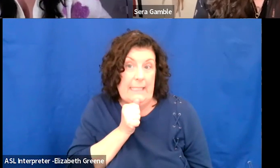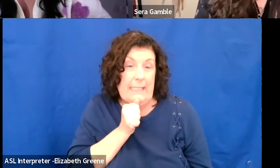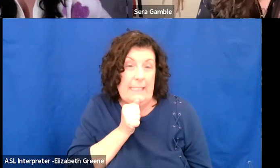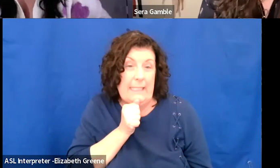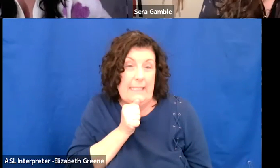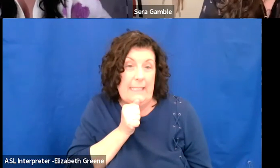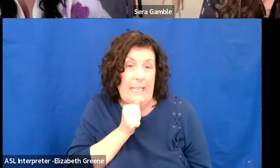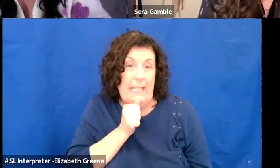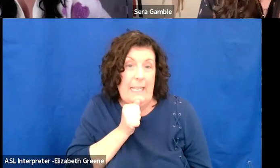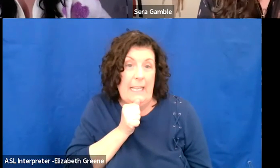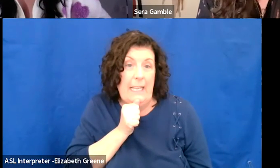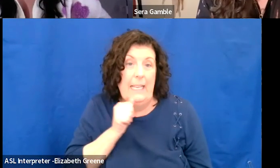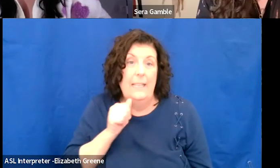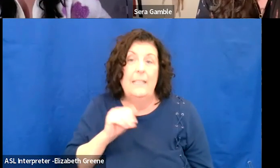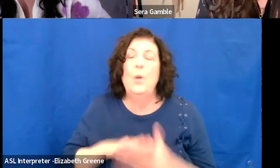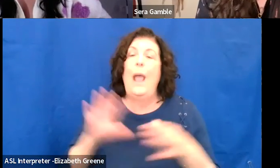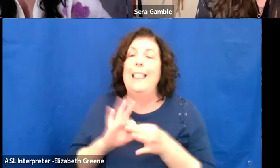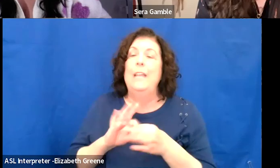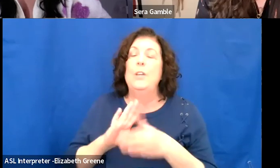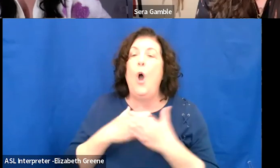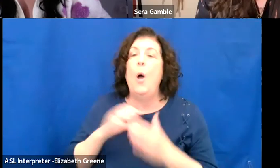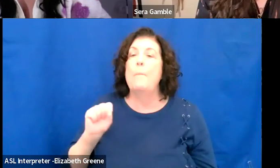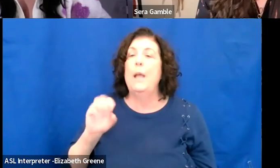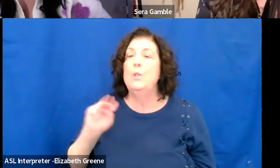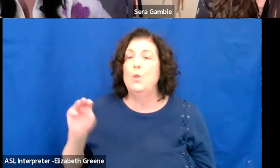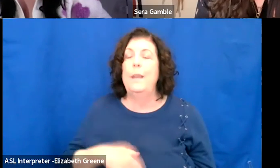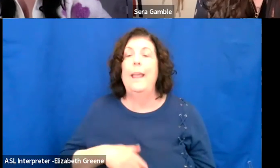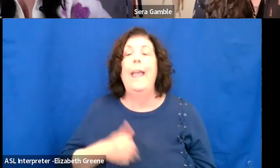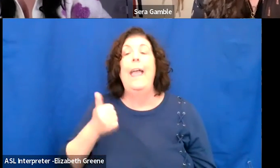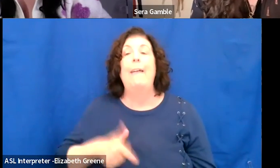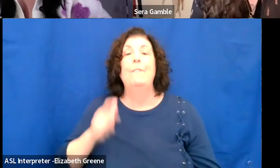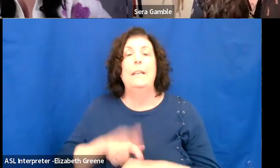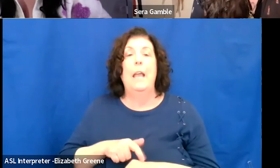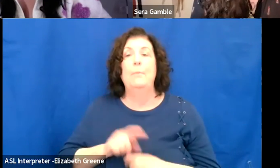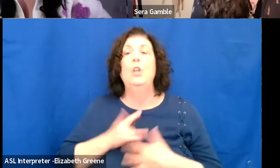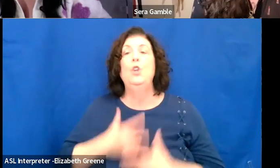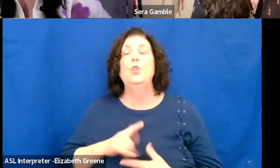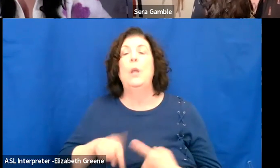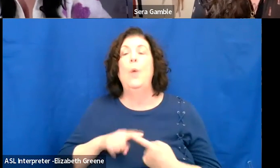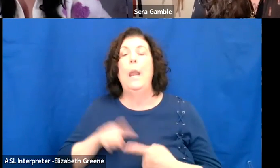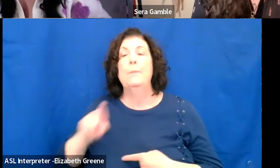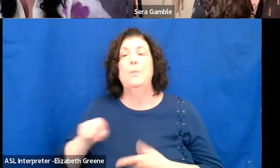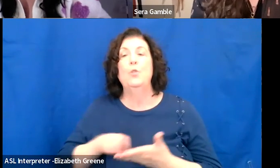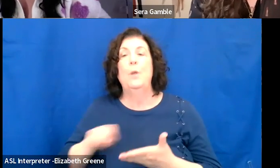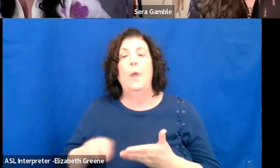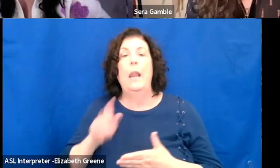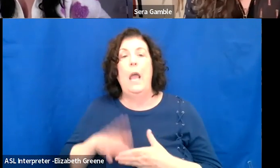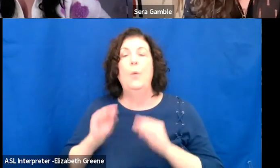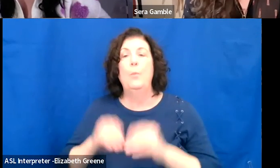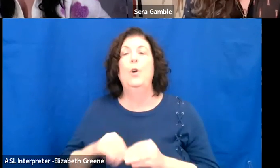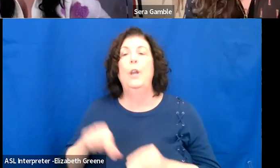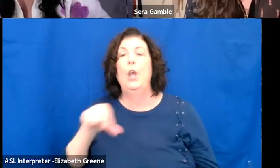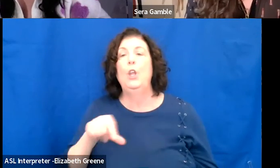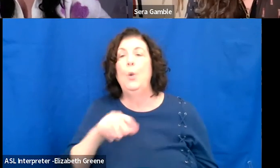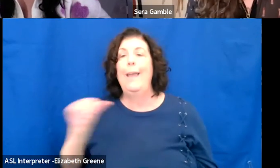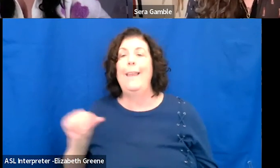like, linked in all my socials. And every now and again, usually when I'm supposed to be writing, I'll put a Q&A box in my